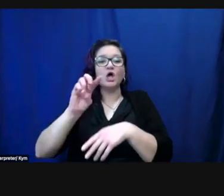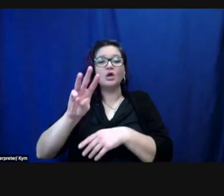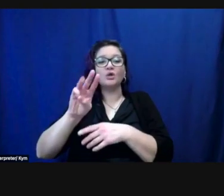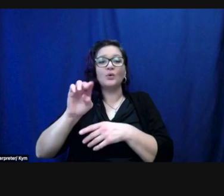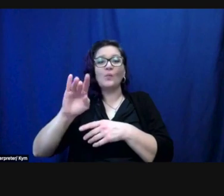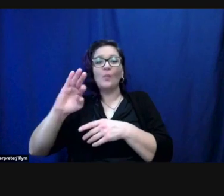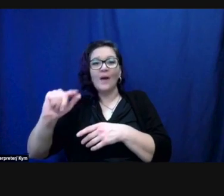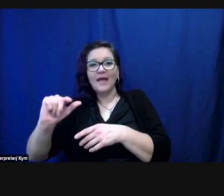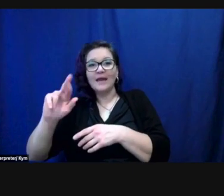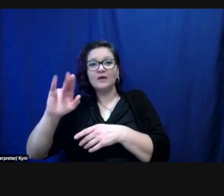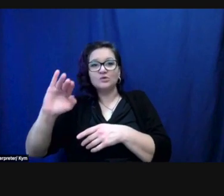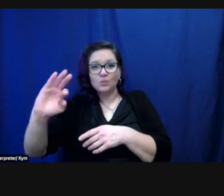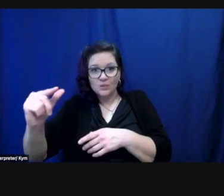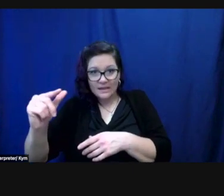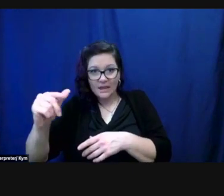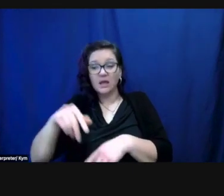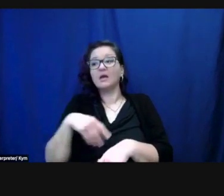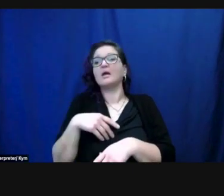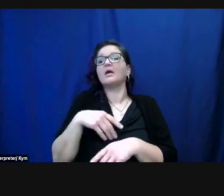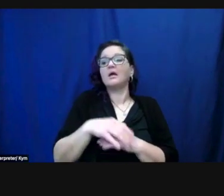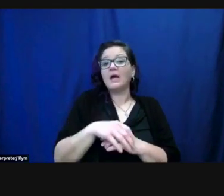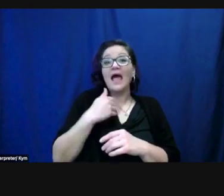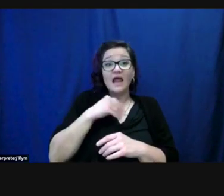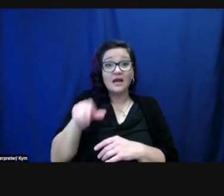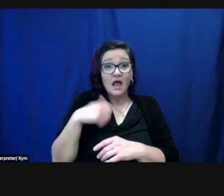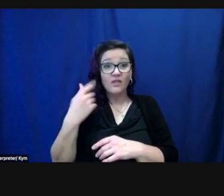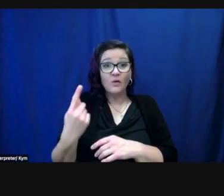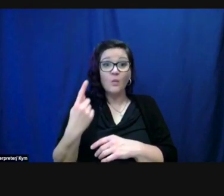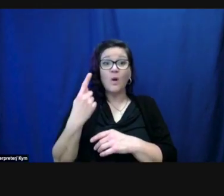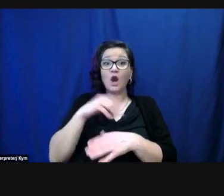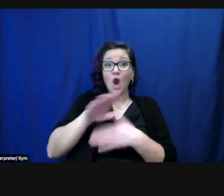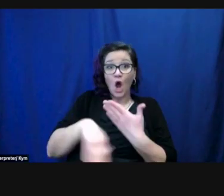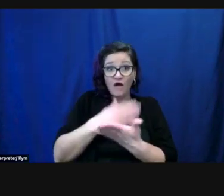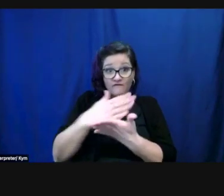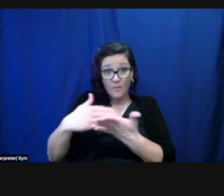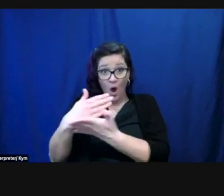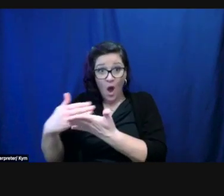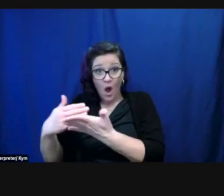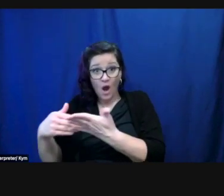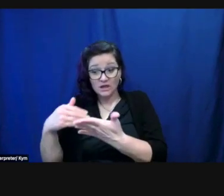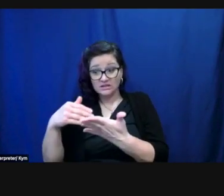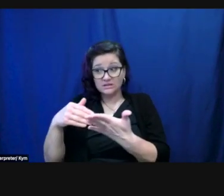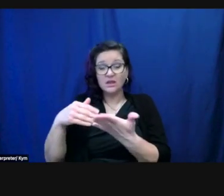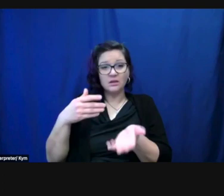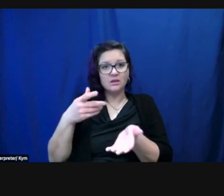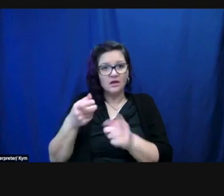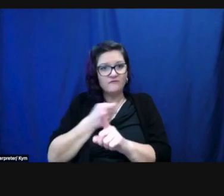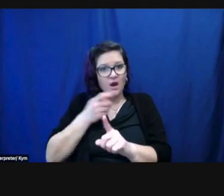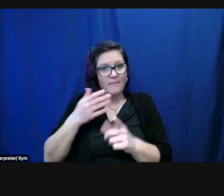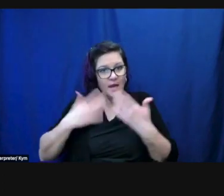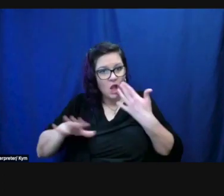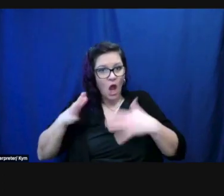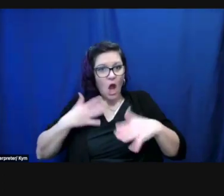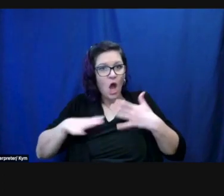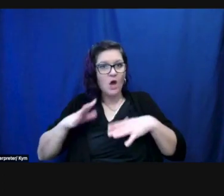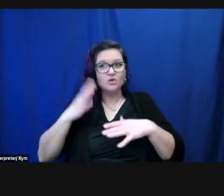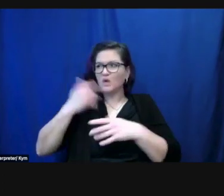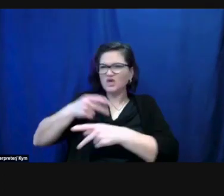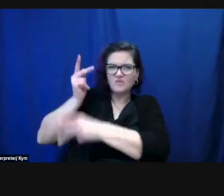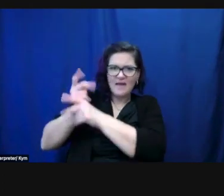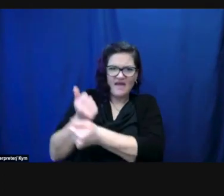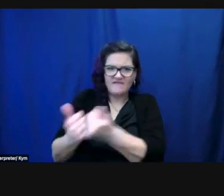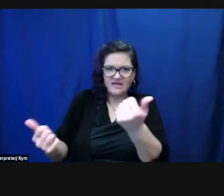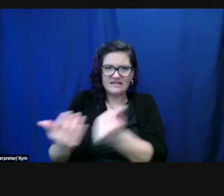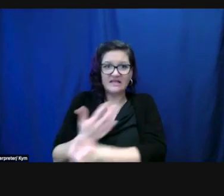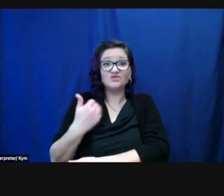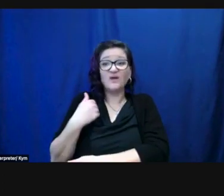the pieces were all of my old dresses as I was growing up, and because you kept everything. Mm-hmm. So I have